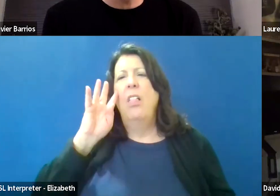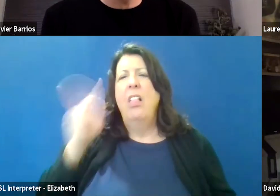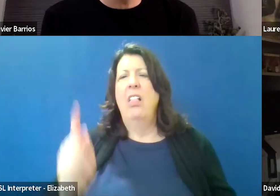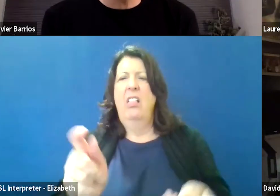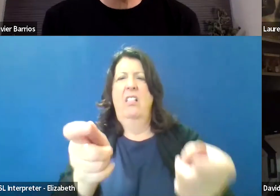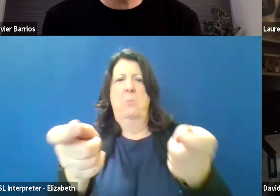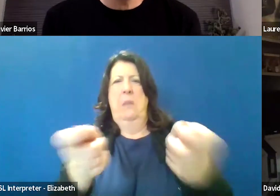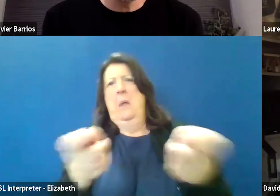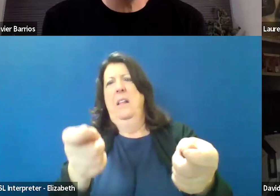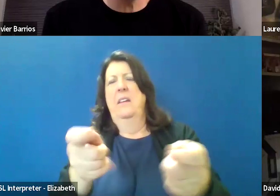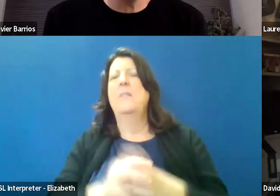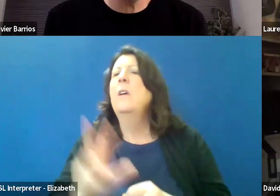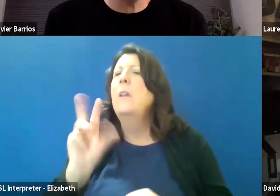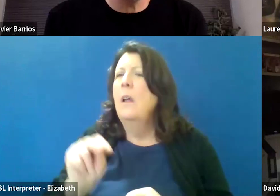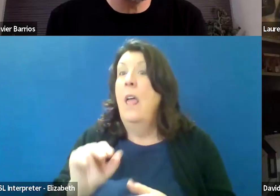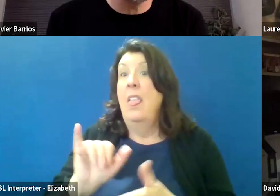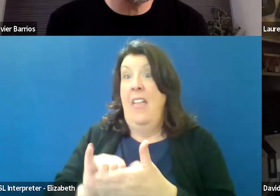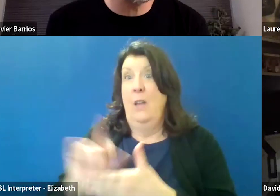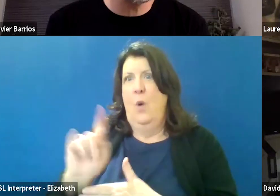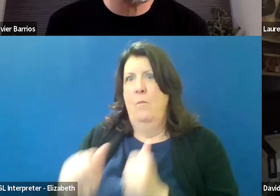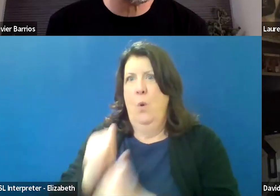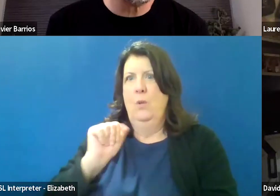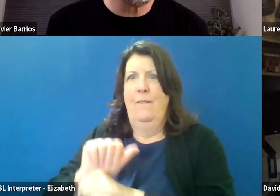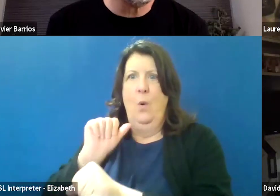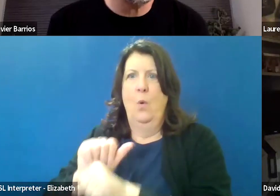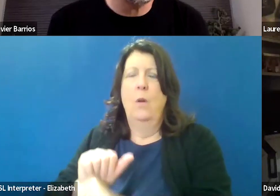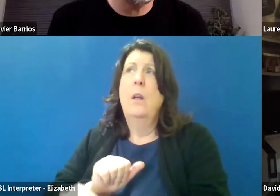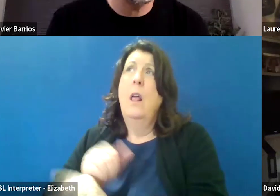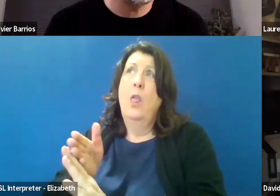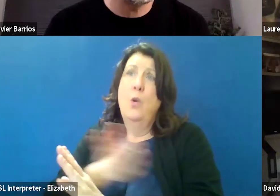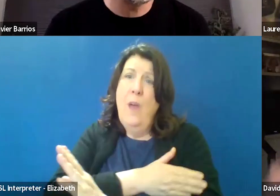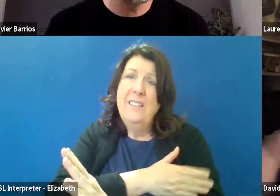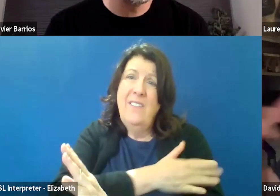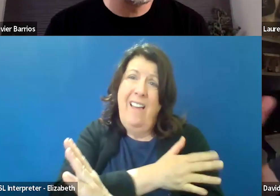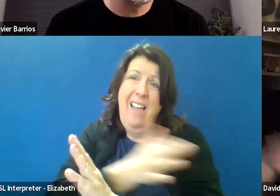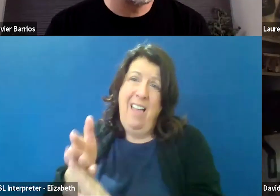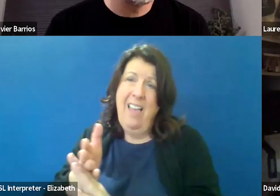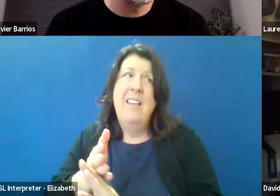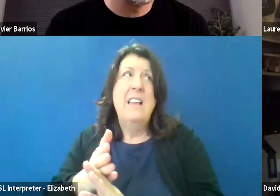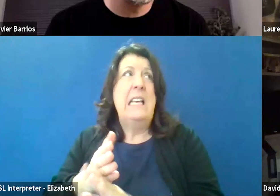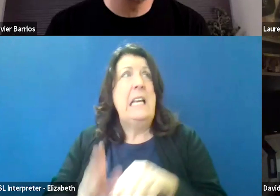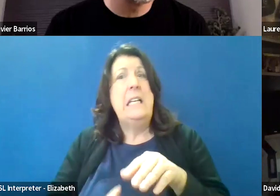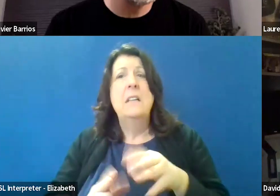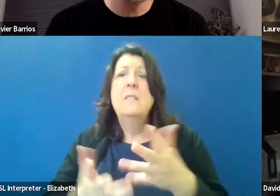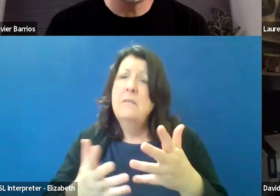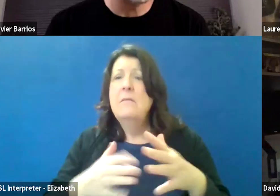And that's where most of the work went. The rest of it, actually, some fits and starts, came to me pretty clearly.